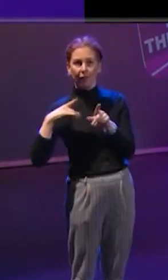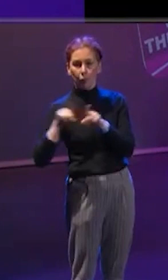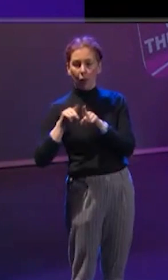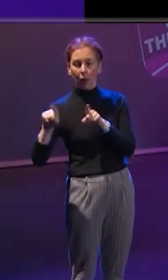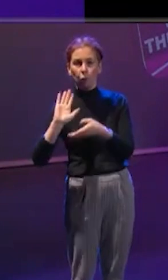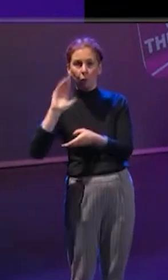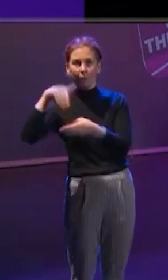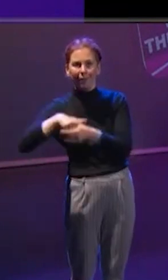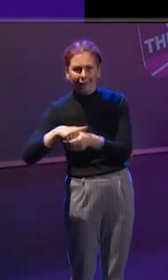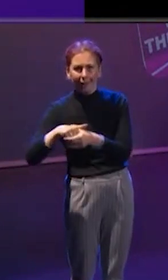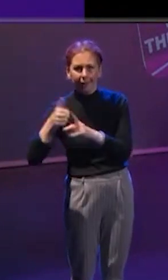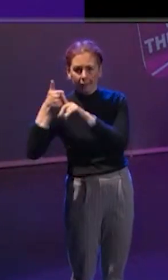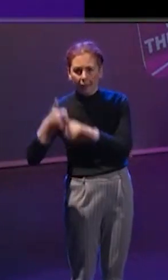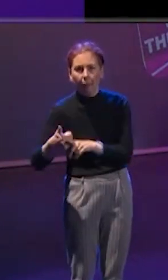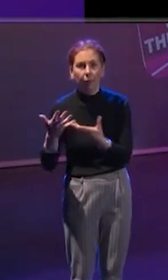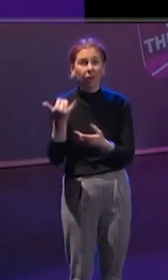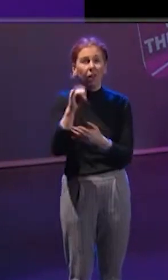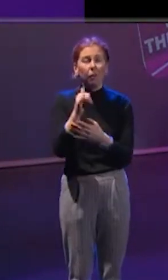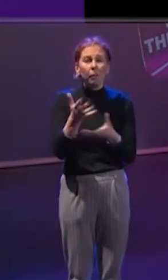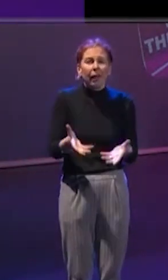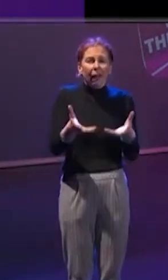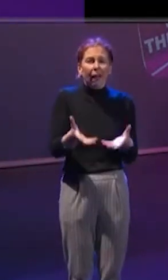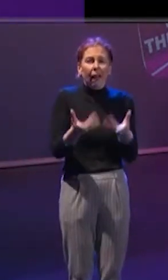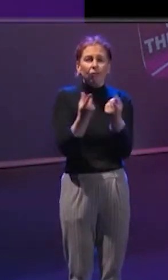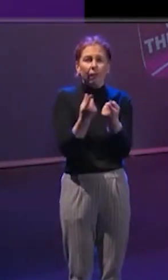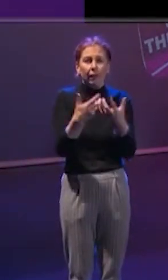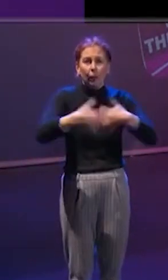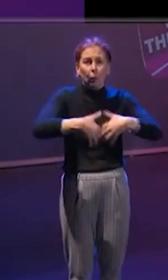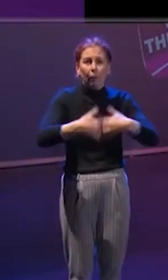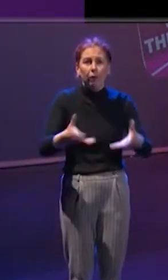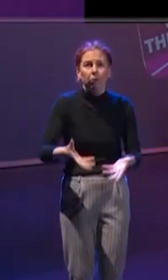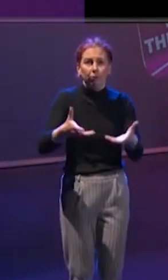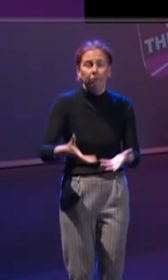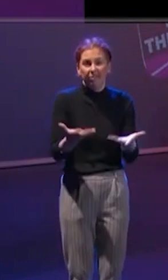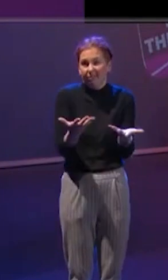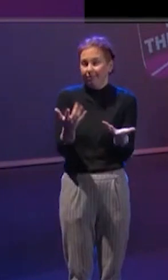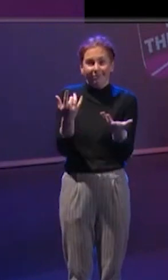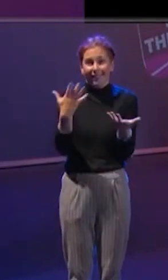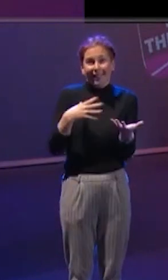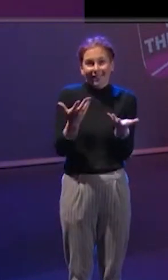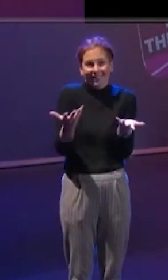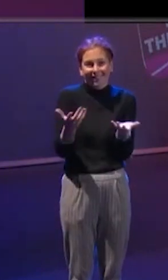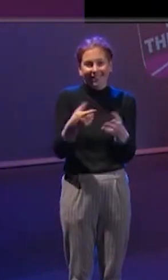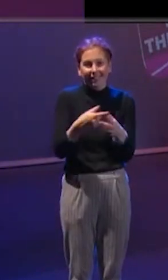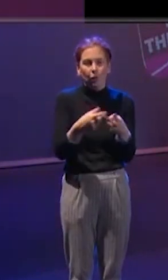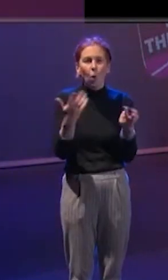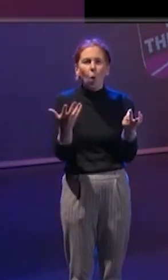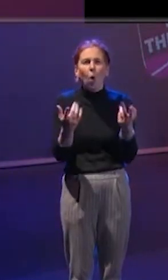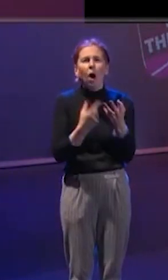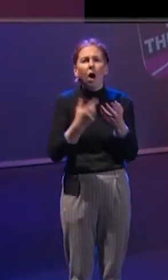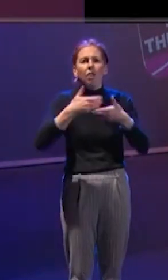ground, whether that's carrying set, because sometimes somebody has to, or as I was doing the other day, I was